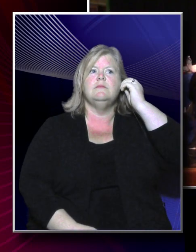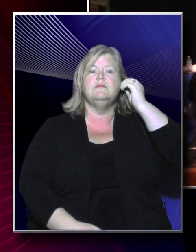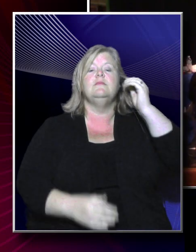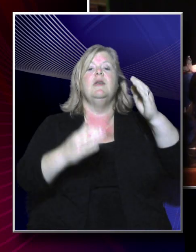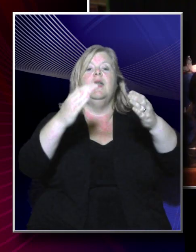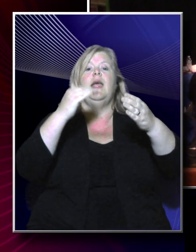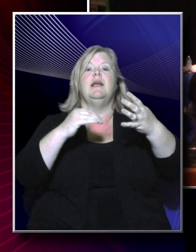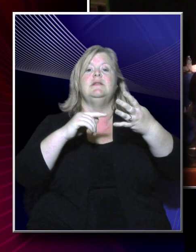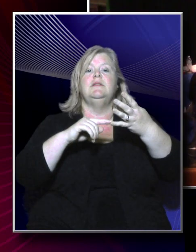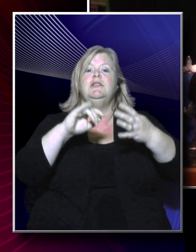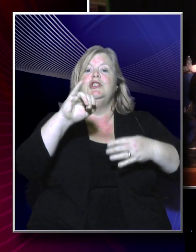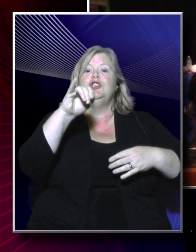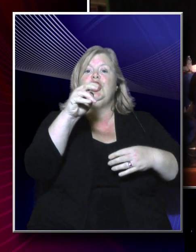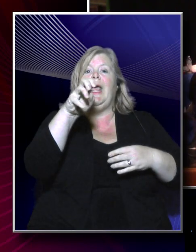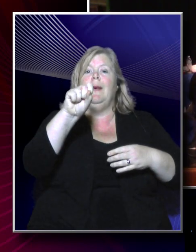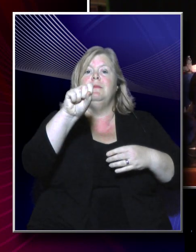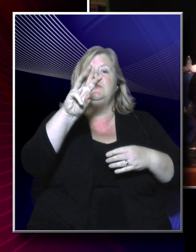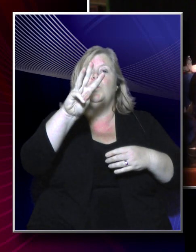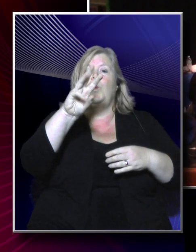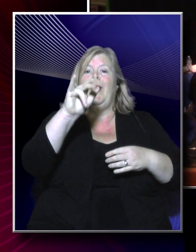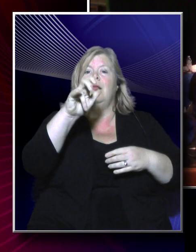Next is James Wilson.